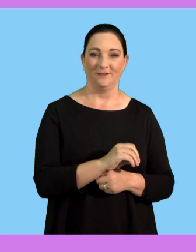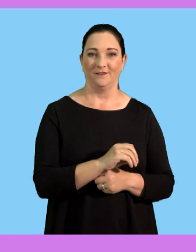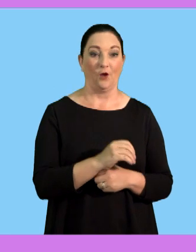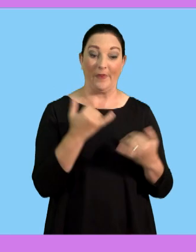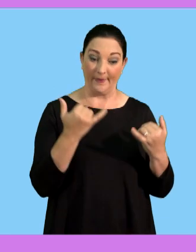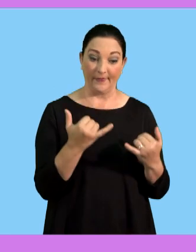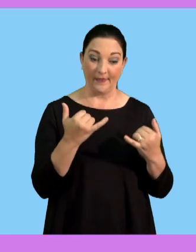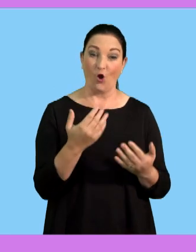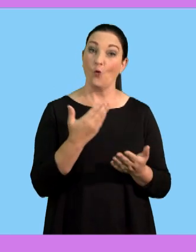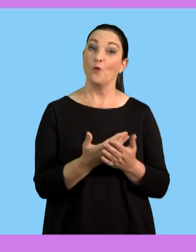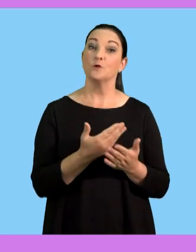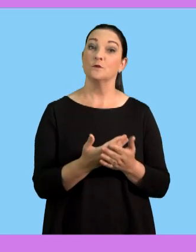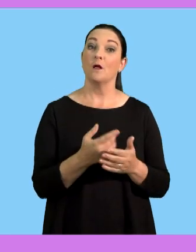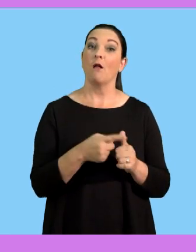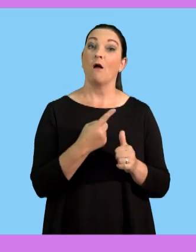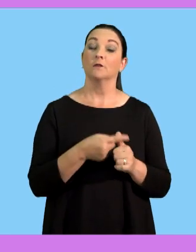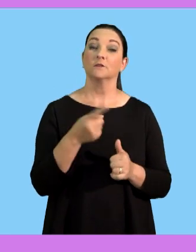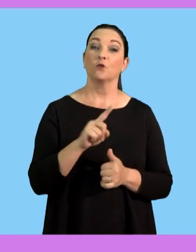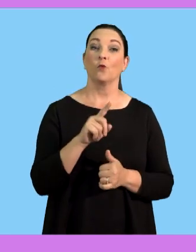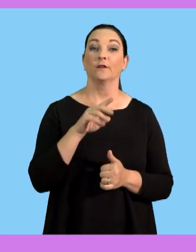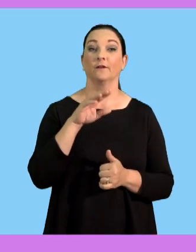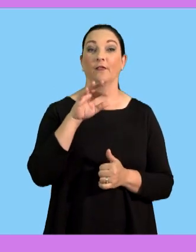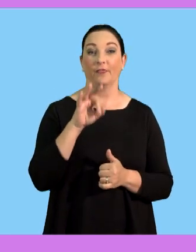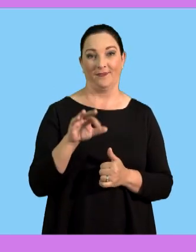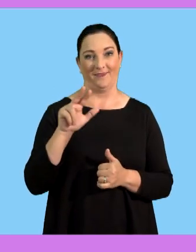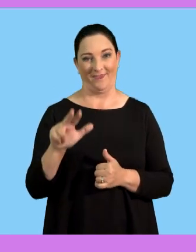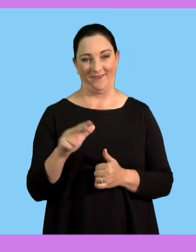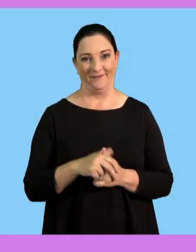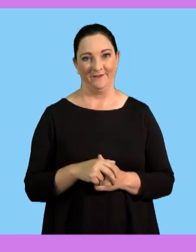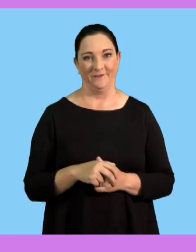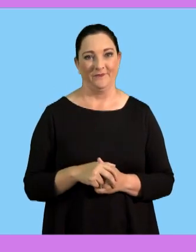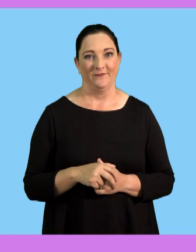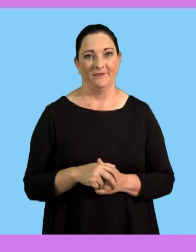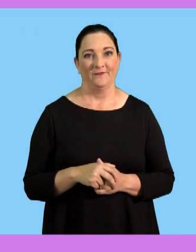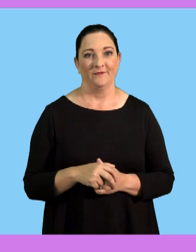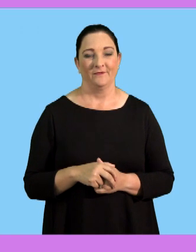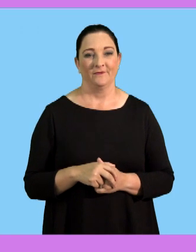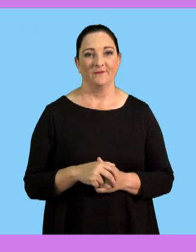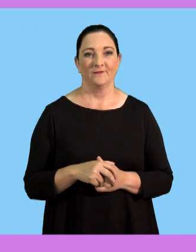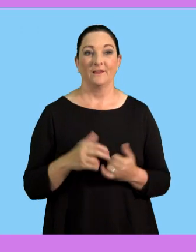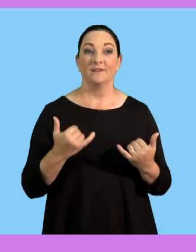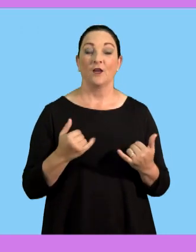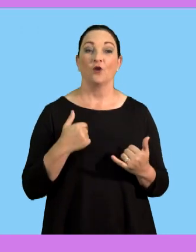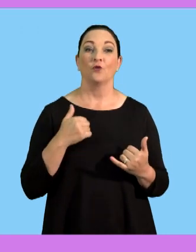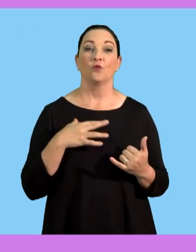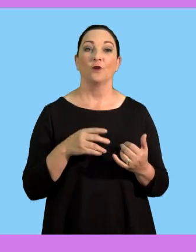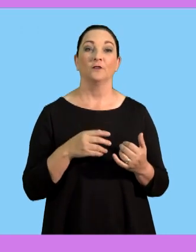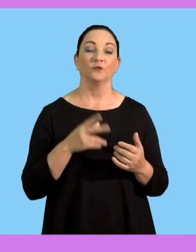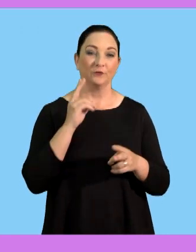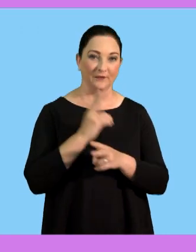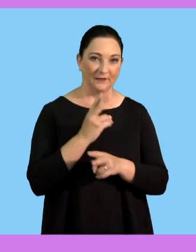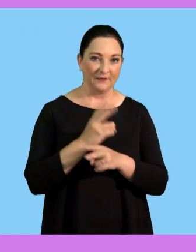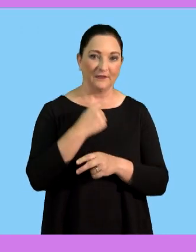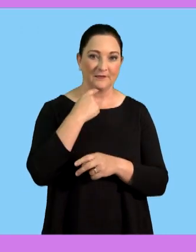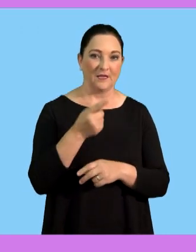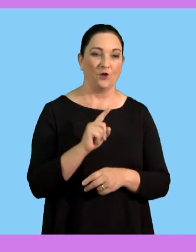no longer 40, it's 38 now. Okay, so therefore I'm going to write this now to answer this question. And let me